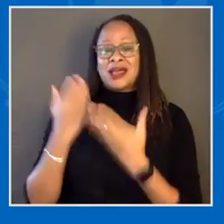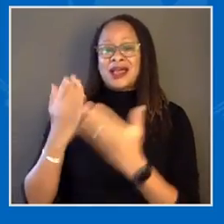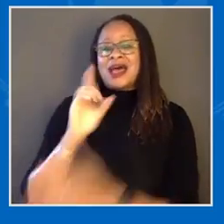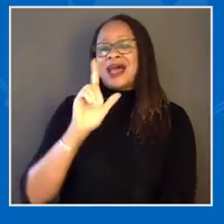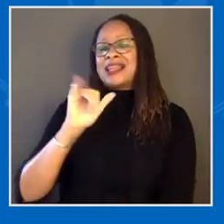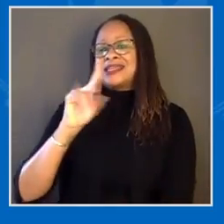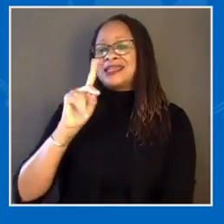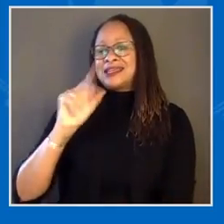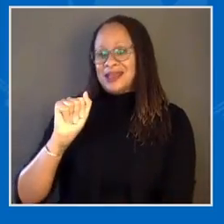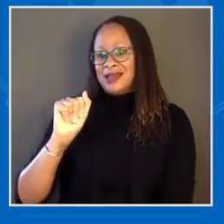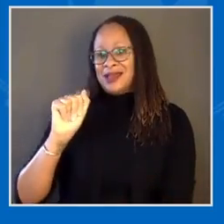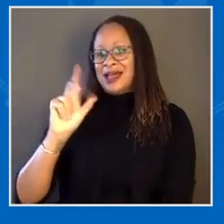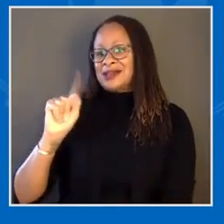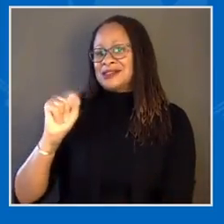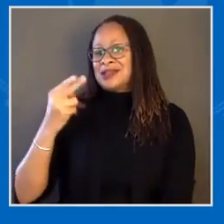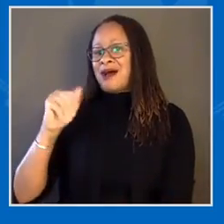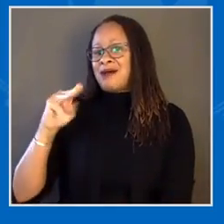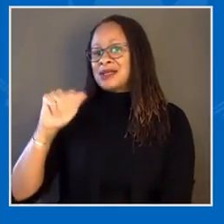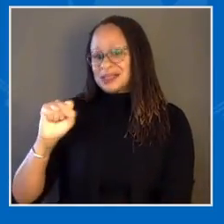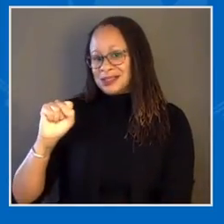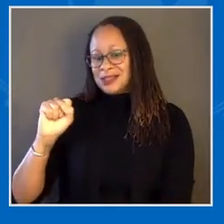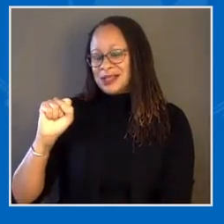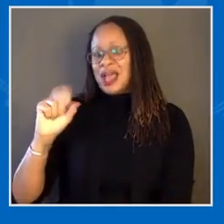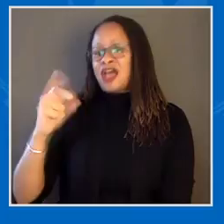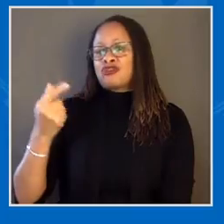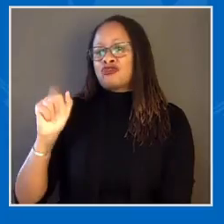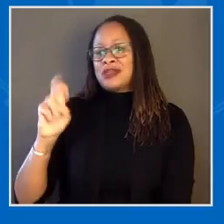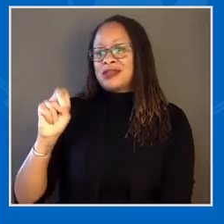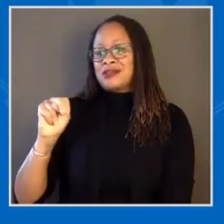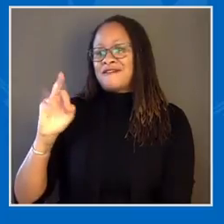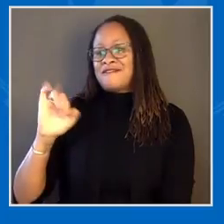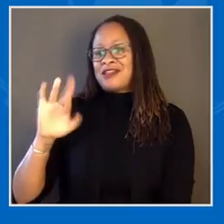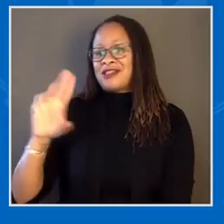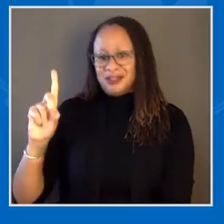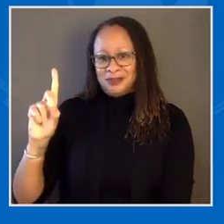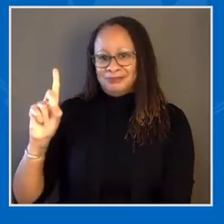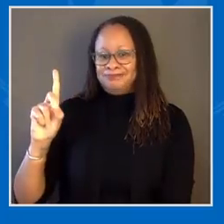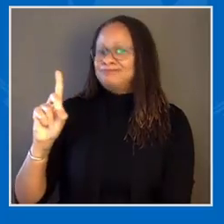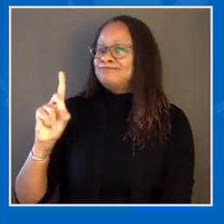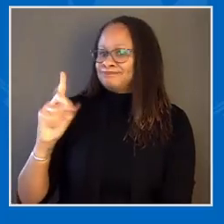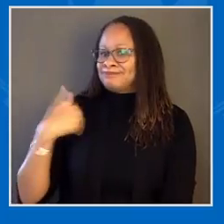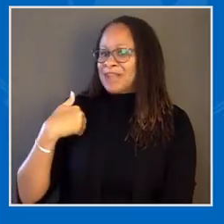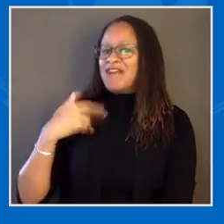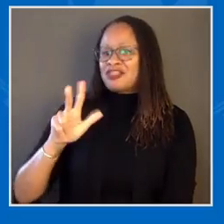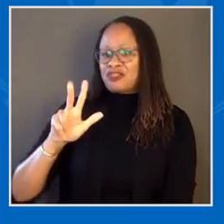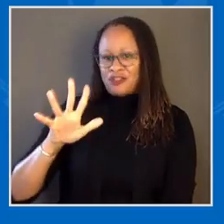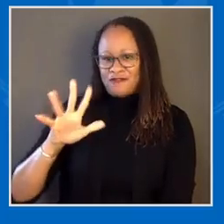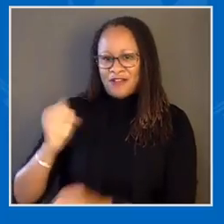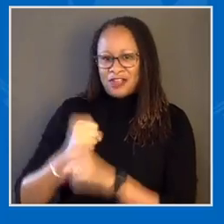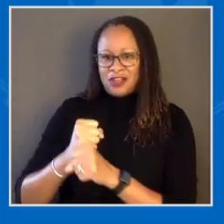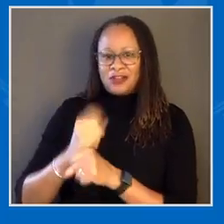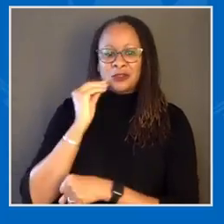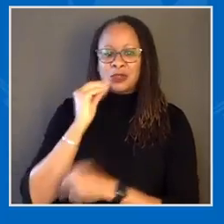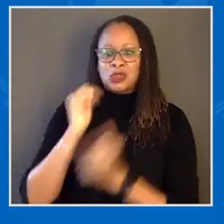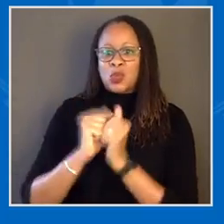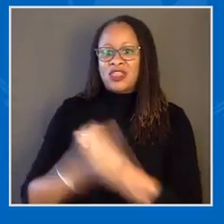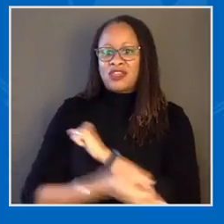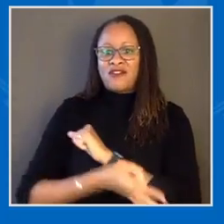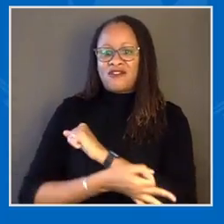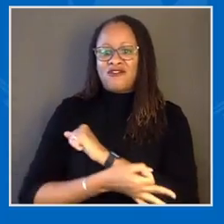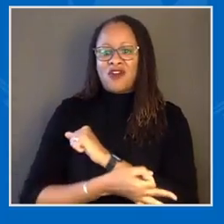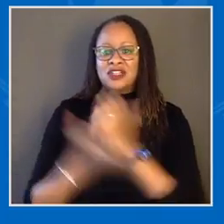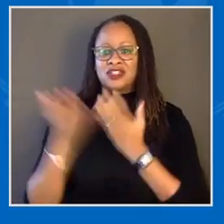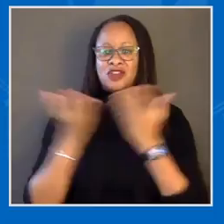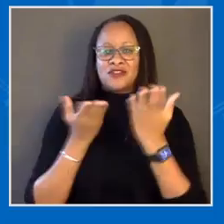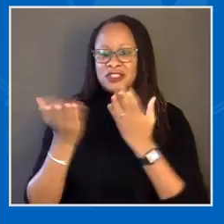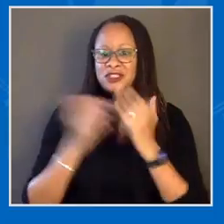Greenfield, a seasoned and distinguished diplomat with 35 years in the Foreign Service who never forgot where she came from,